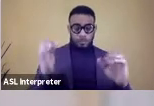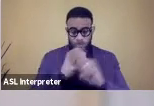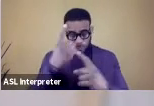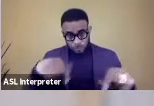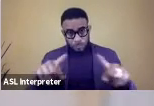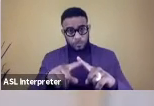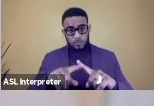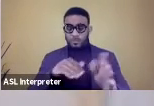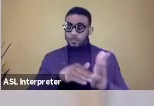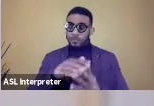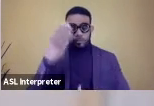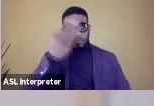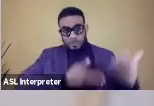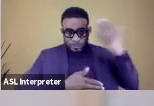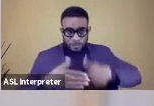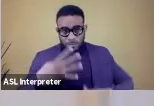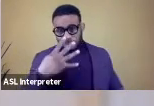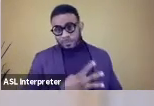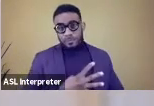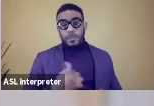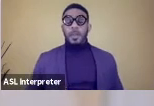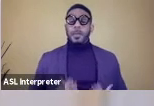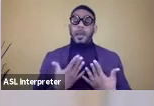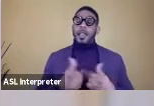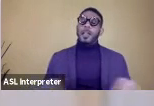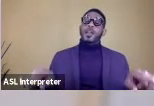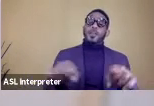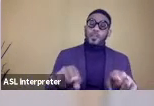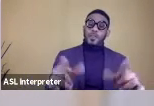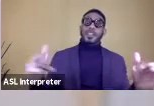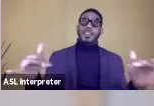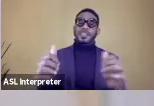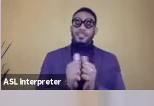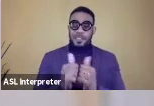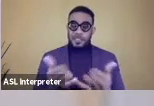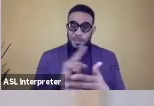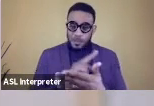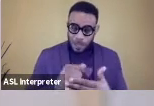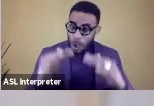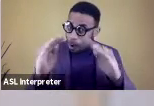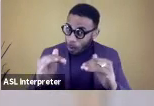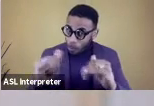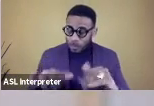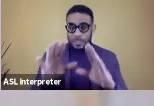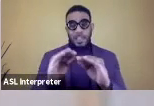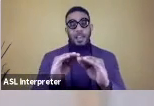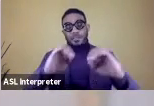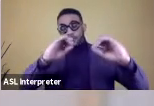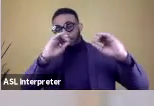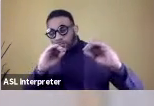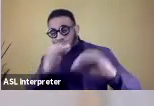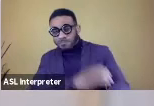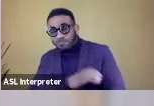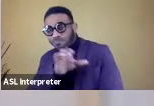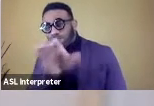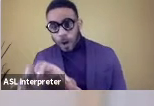who are too often overlooked. I'm inspired that you're coming together this week. I hope that this conference educates and